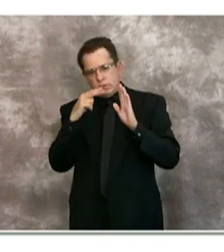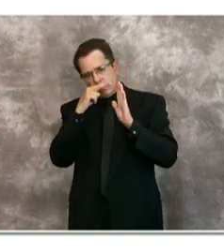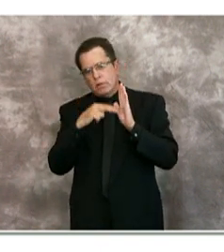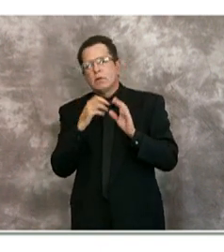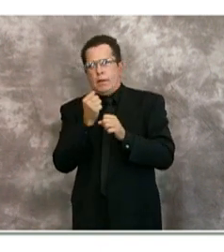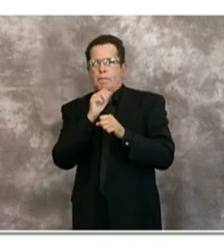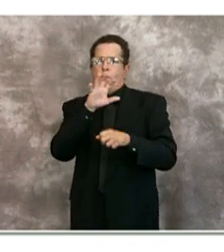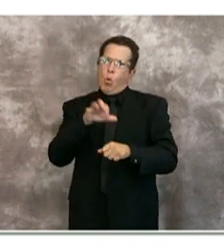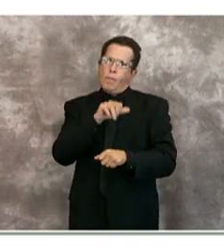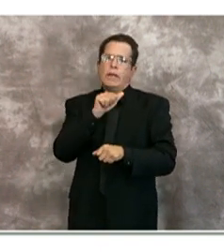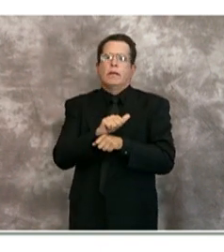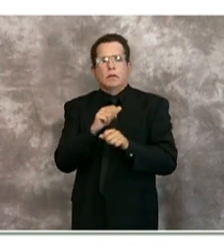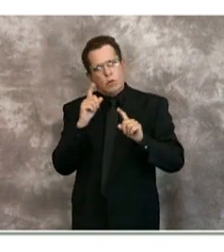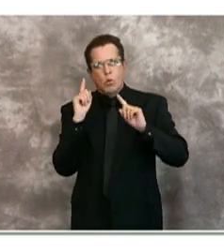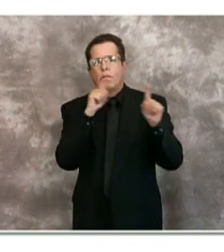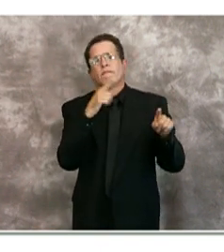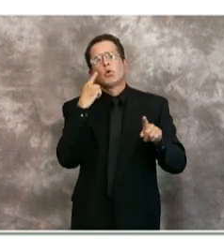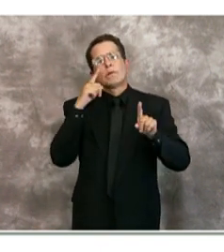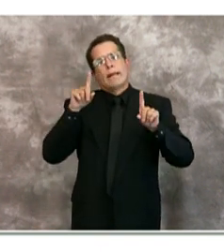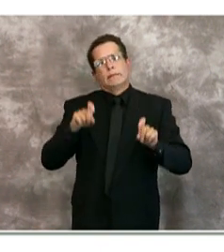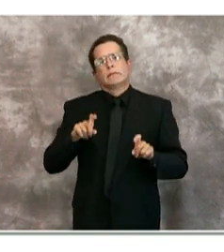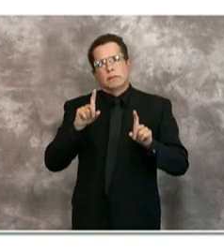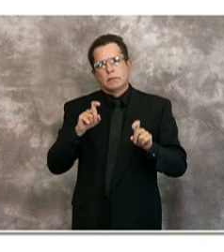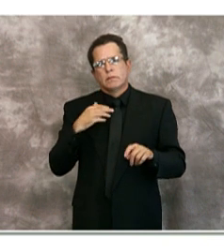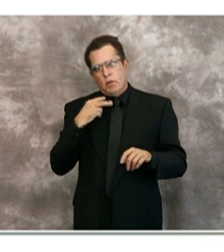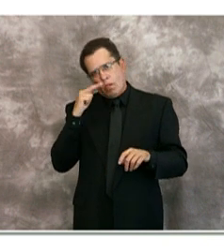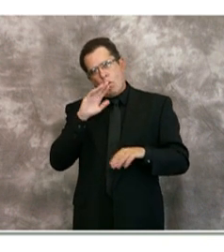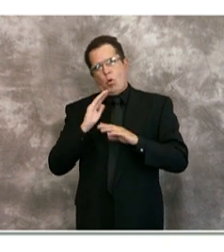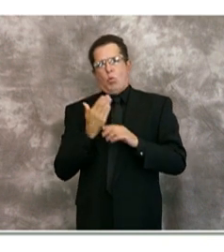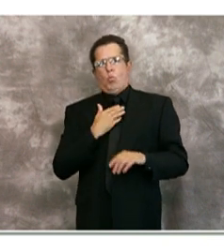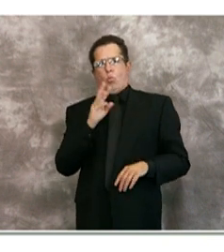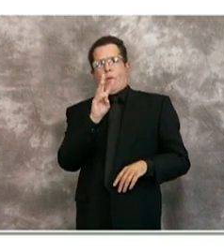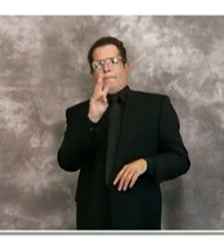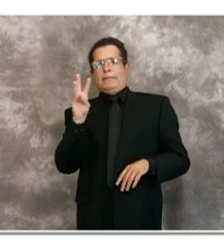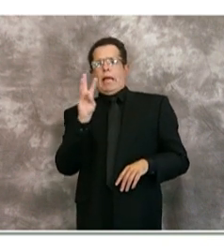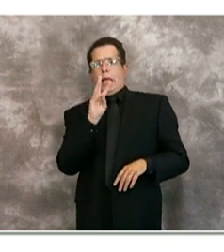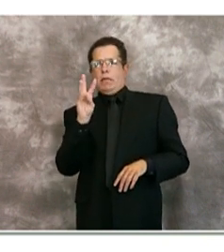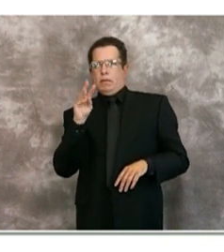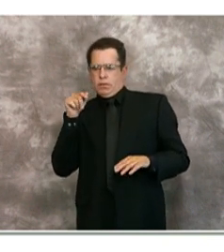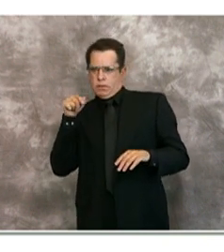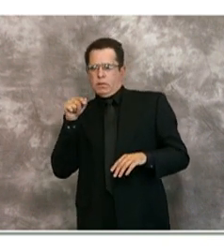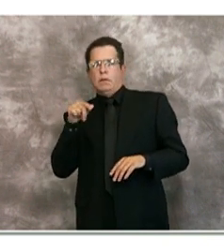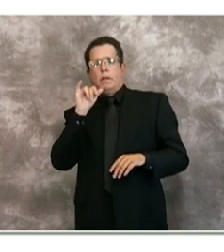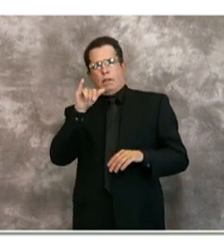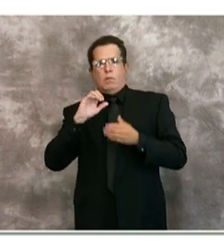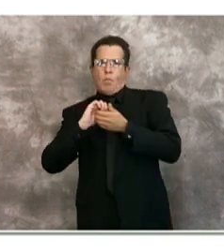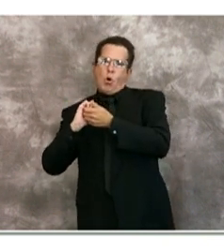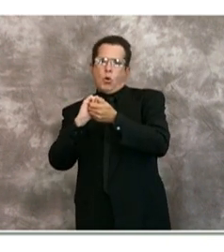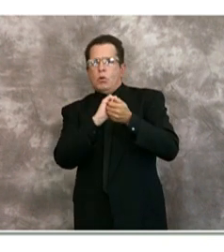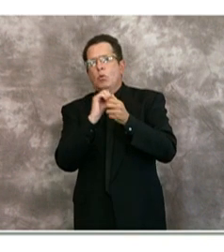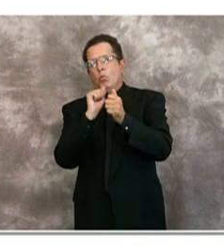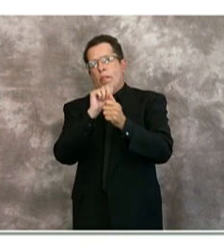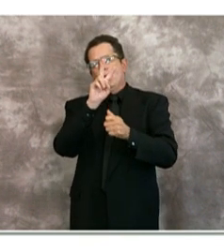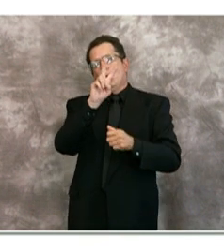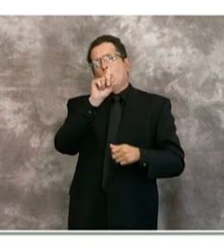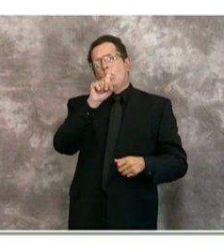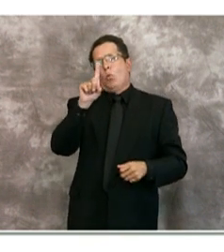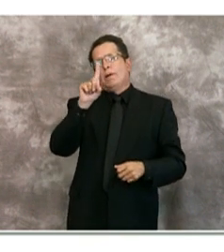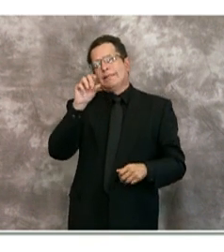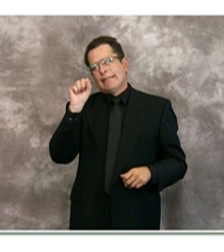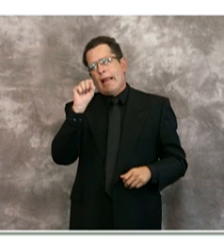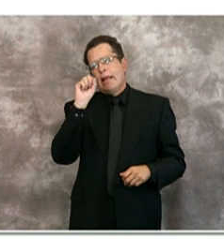an appointment for testing. The new site, developed in partnership with 211 San Diego, is on